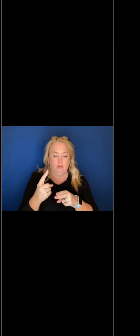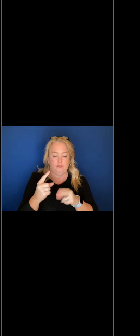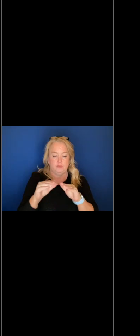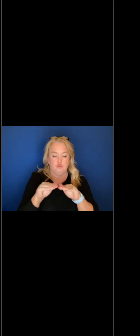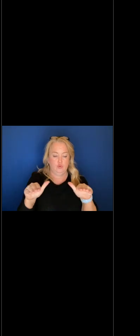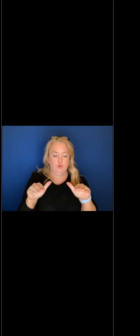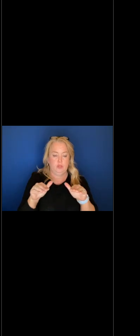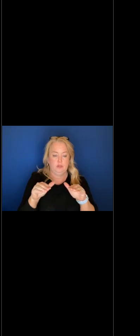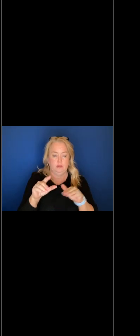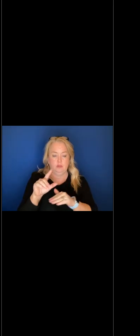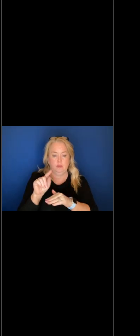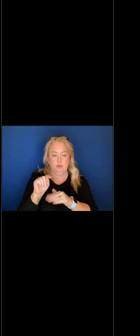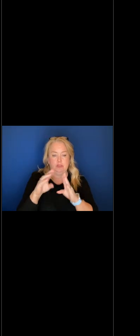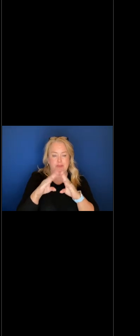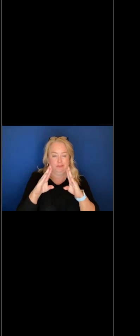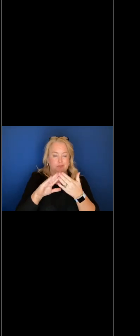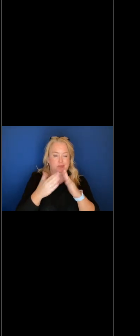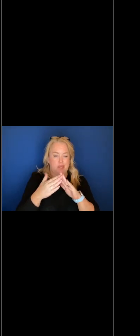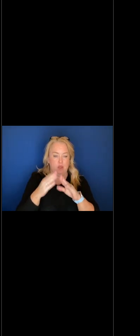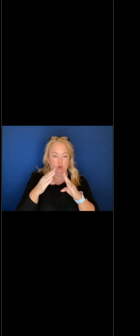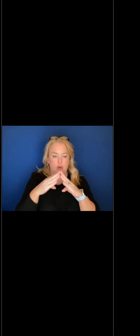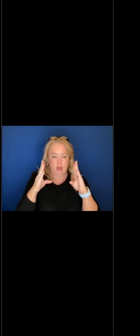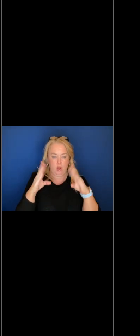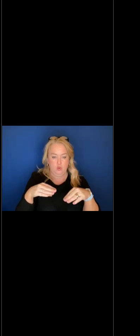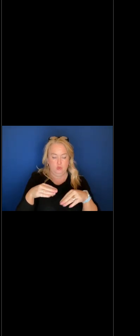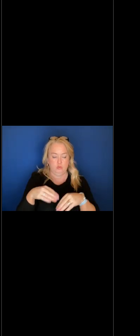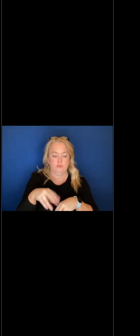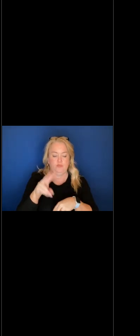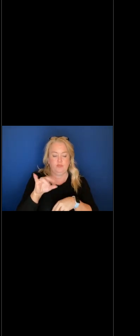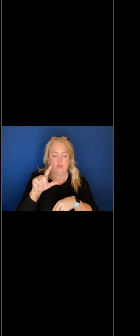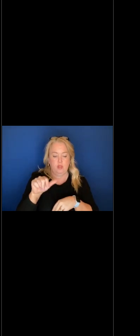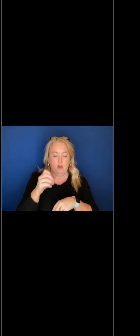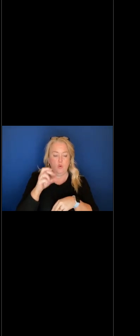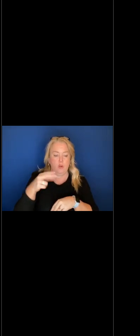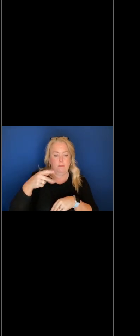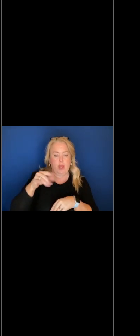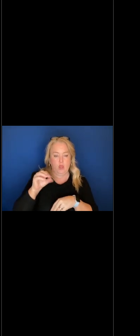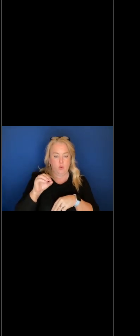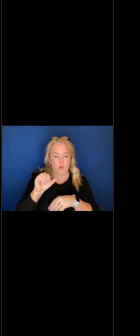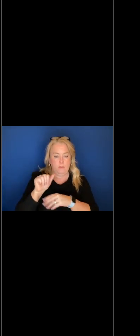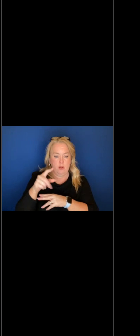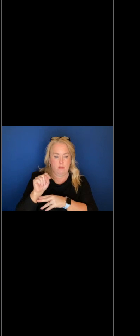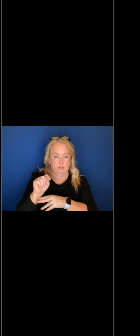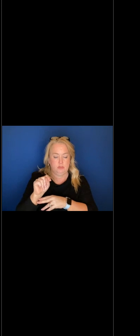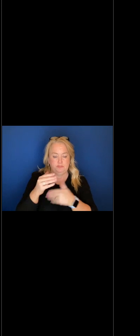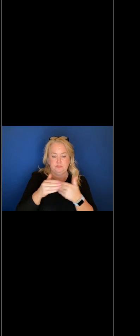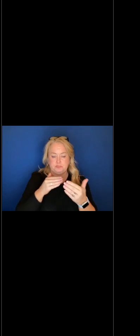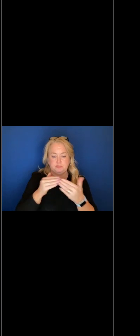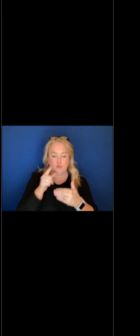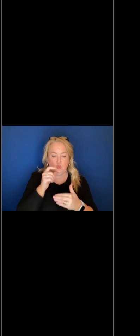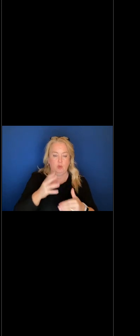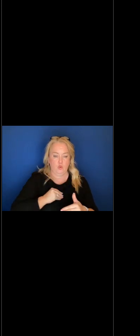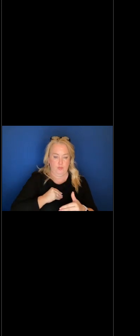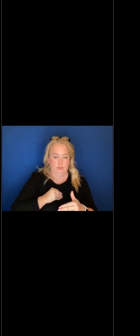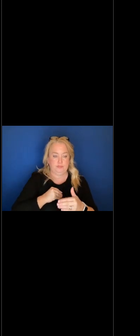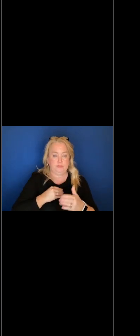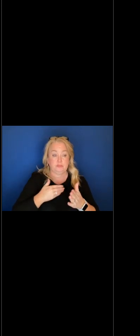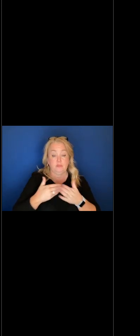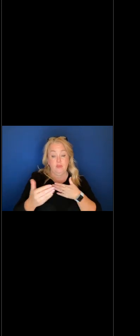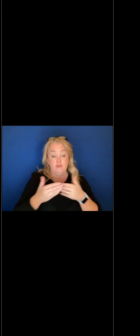townhouses, villas, or patio apartments, regardless of ownership, even